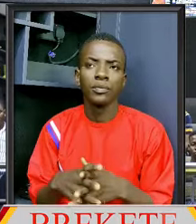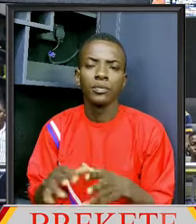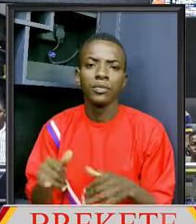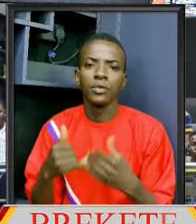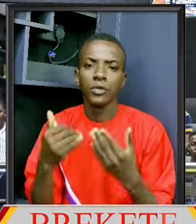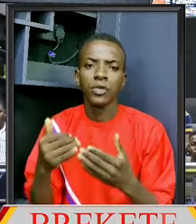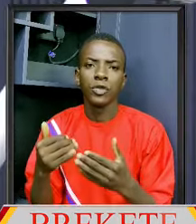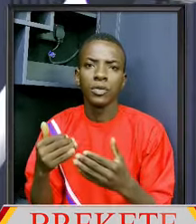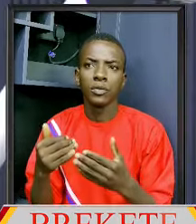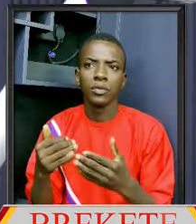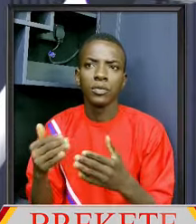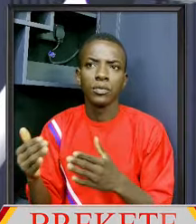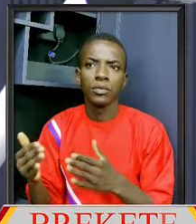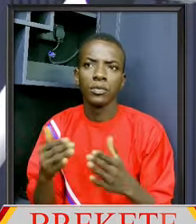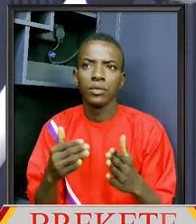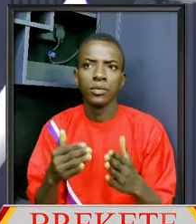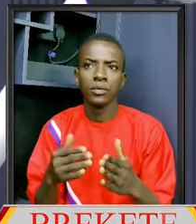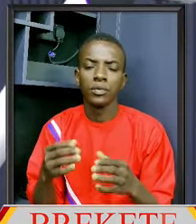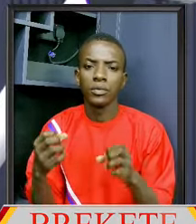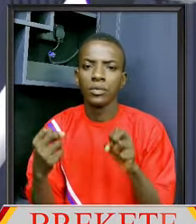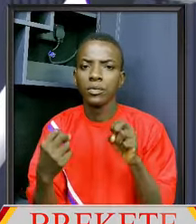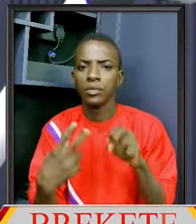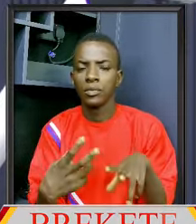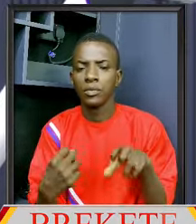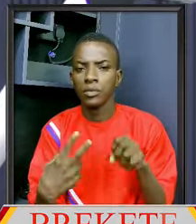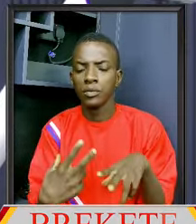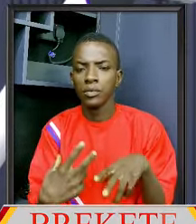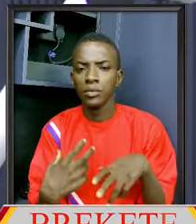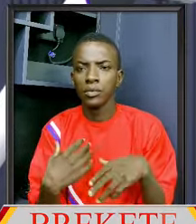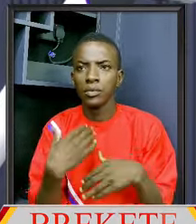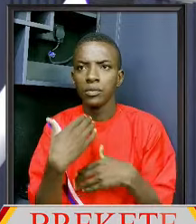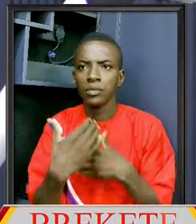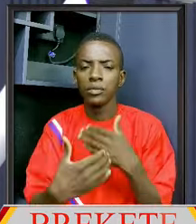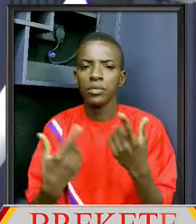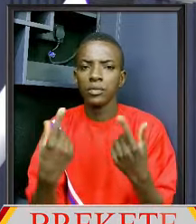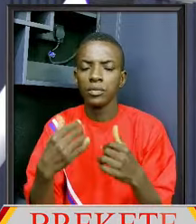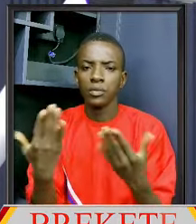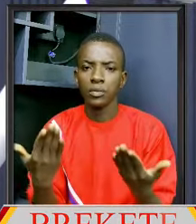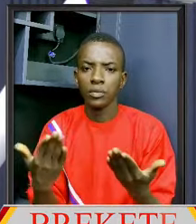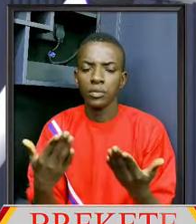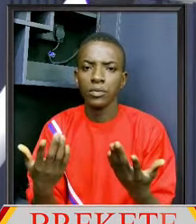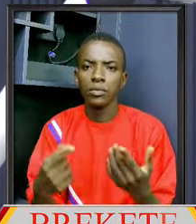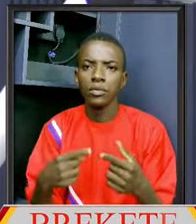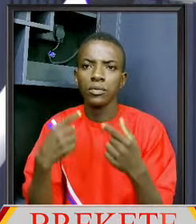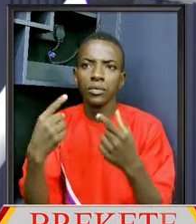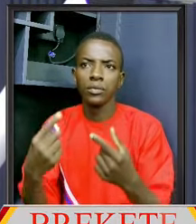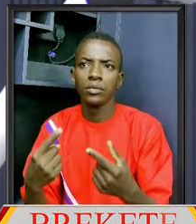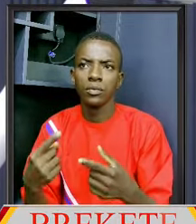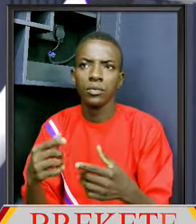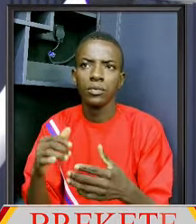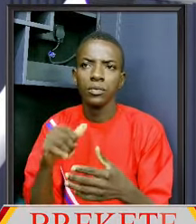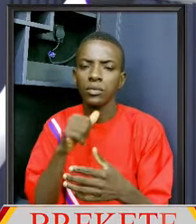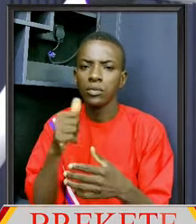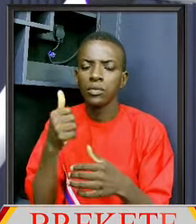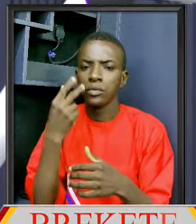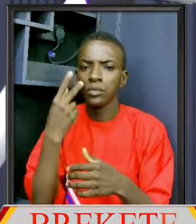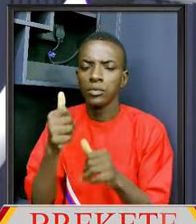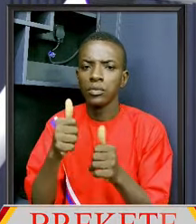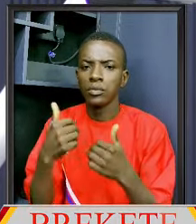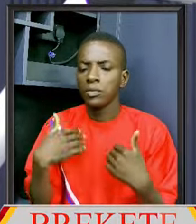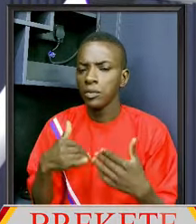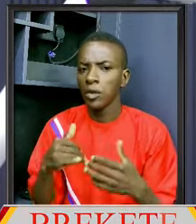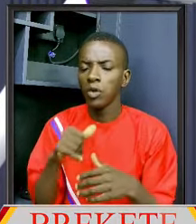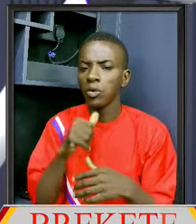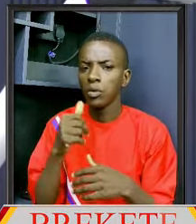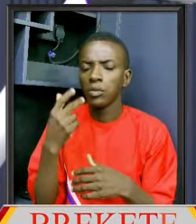I give the parting shot, I want to start with the feedback channels. Okay. As we come here, we can go. Say, we no go see everybody, we